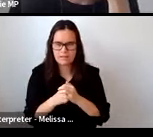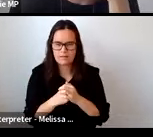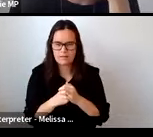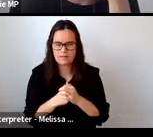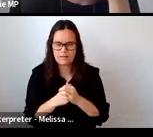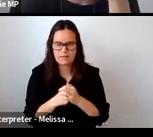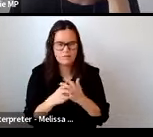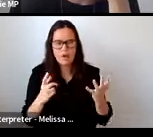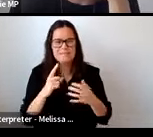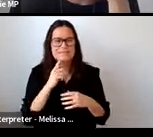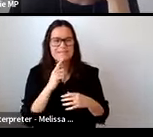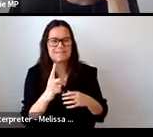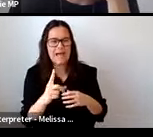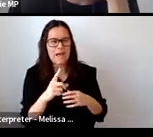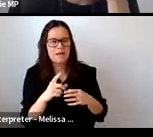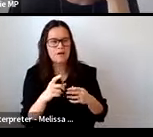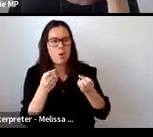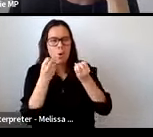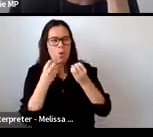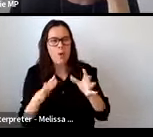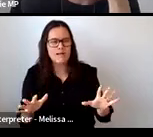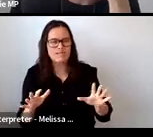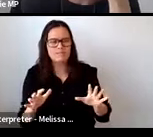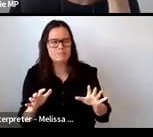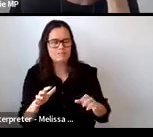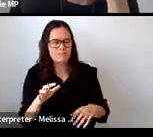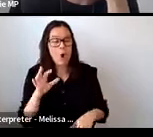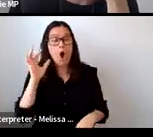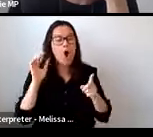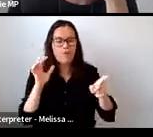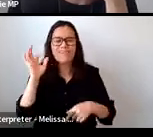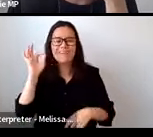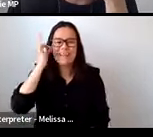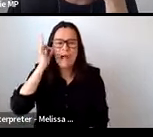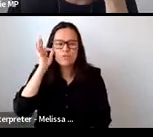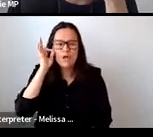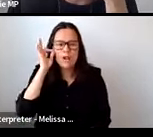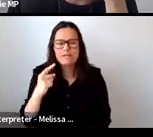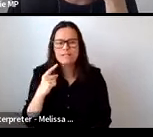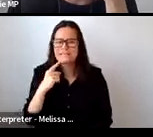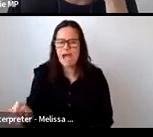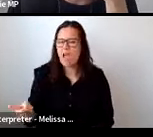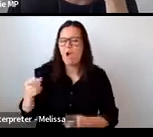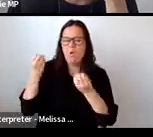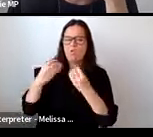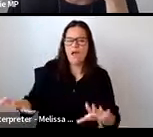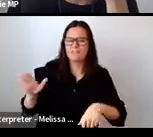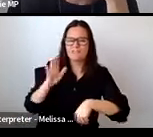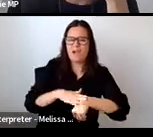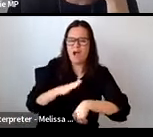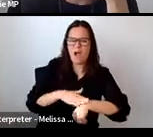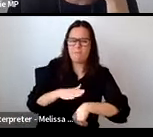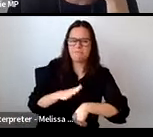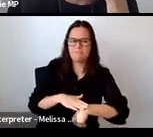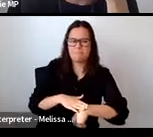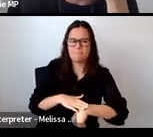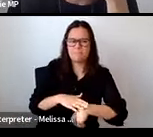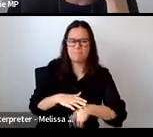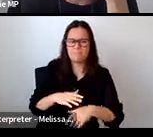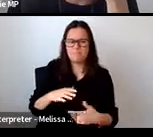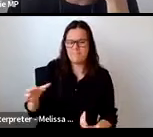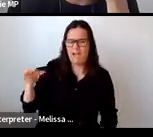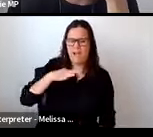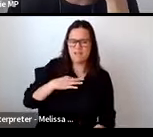you're wasting your time submitting to us as a local authority. So, thanks, and what I'm really saying is that